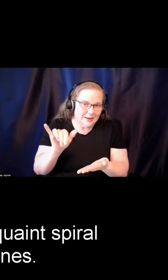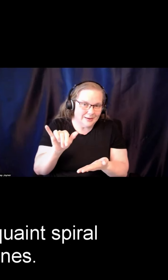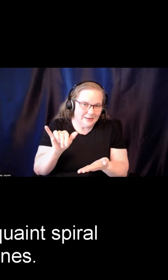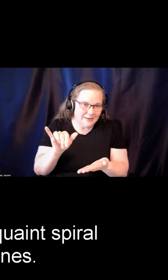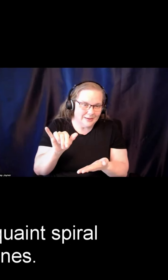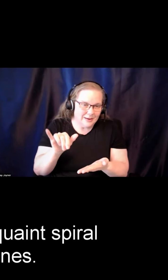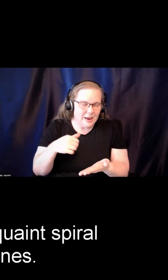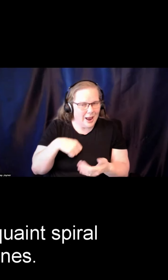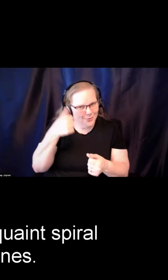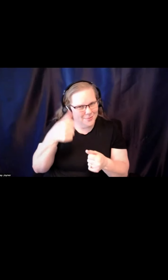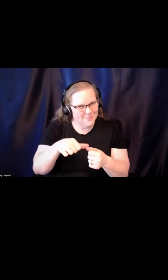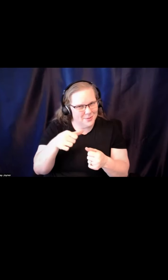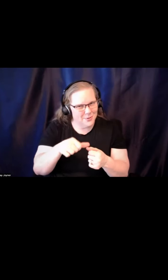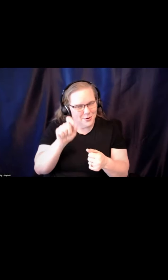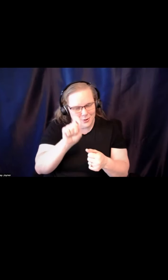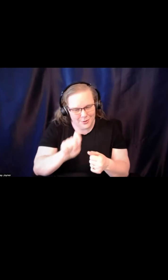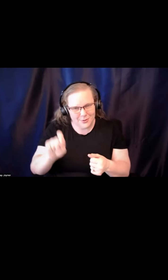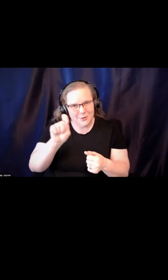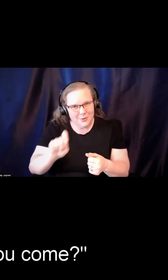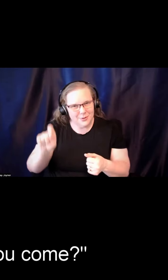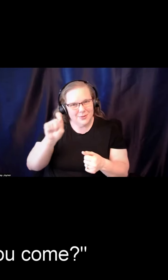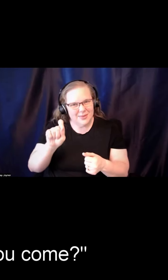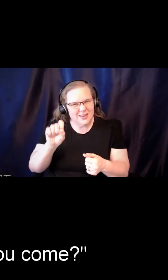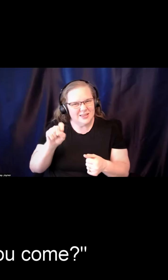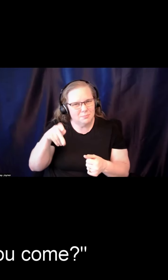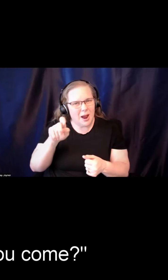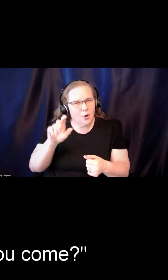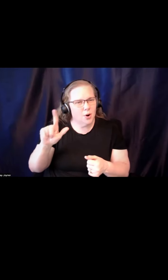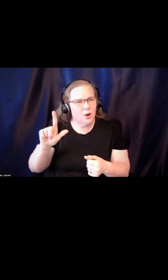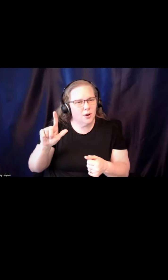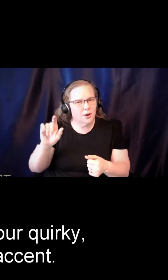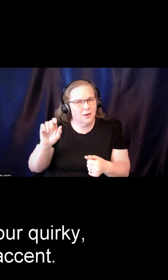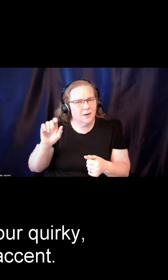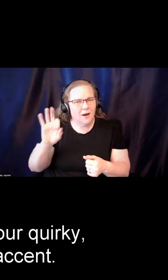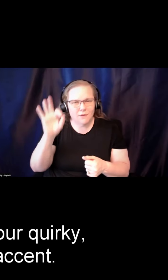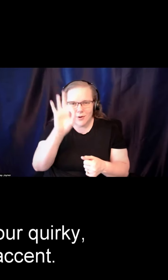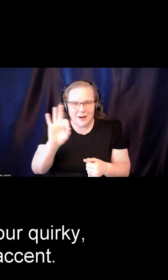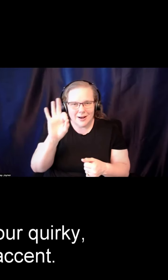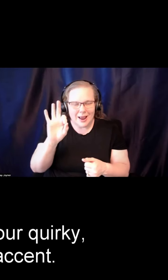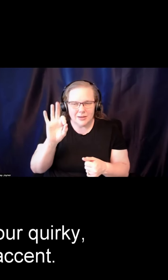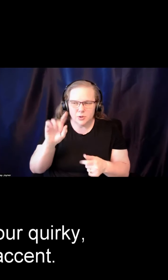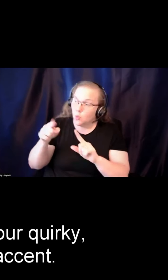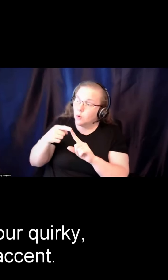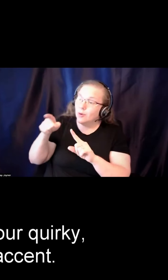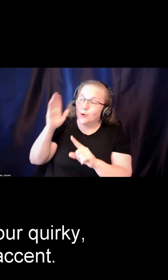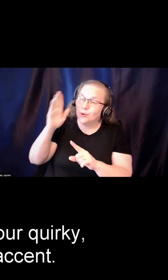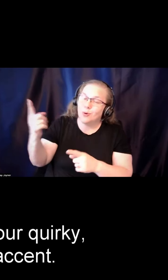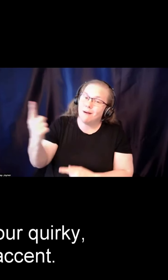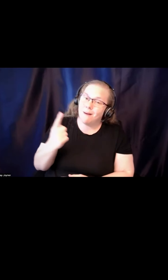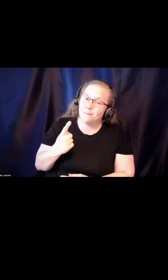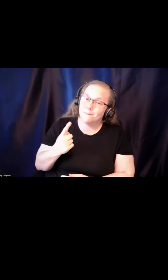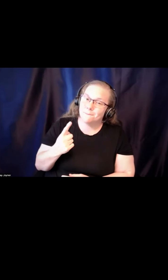the quaint spiral of your nines. When will you come? You asked in your quirky